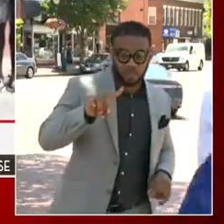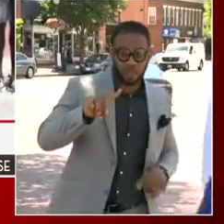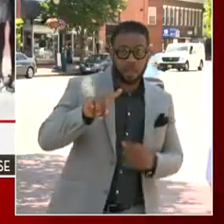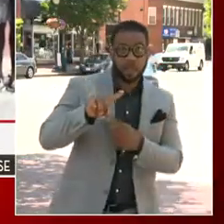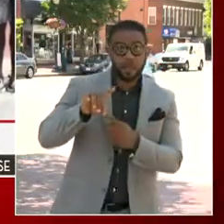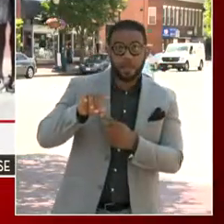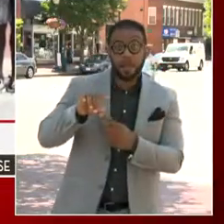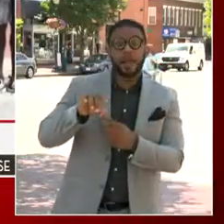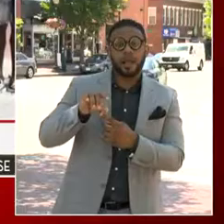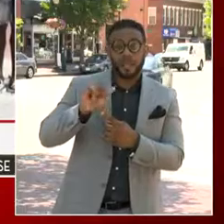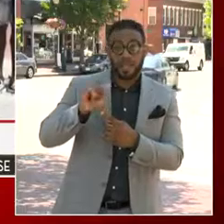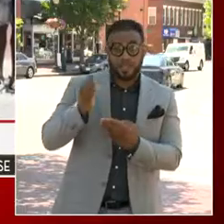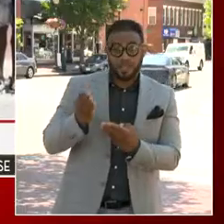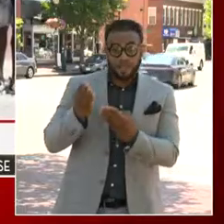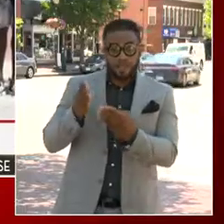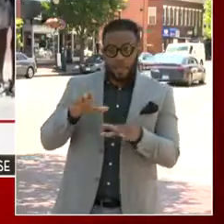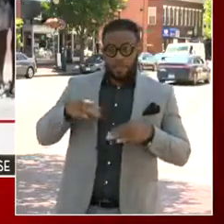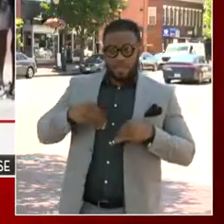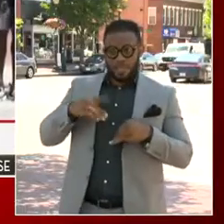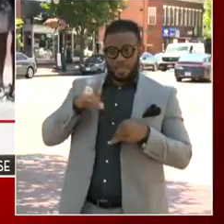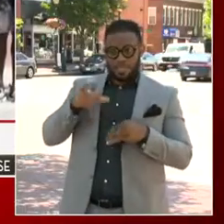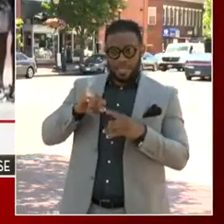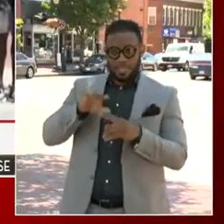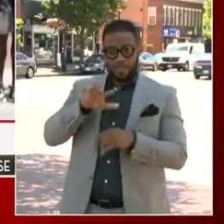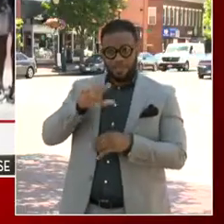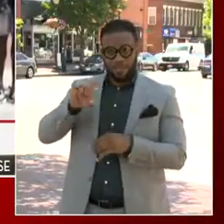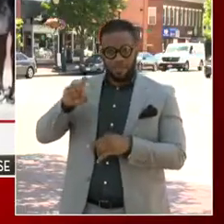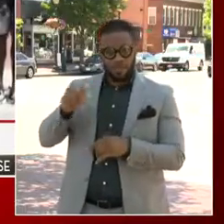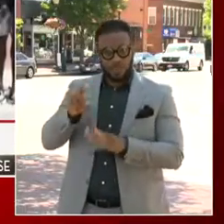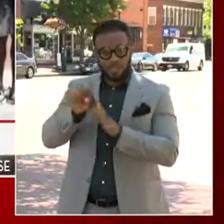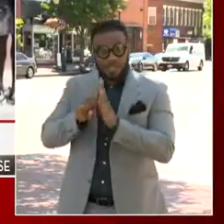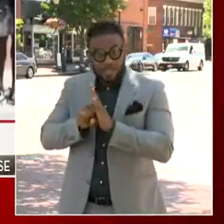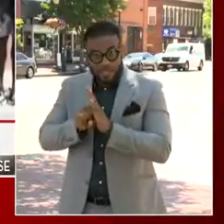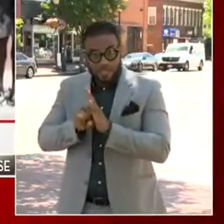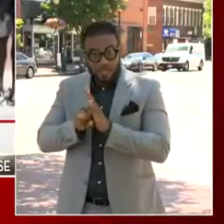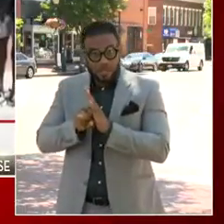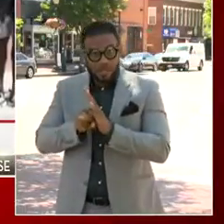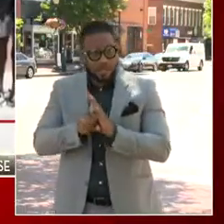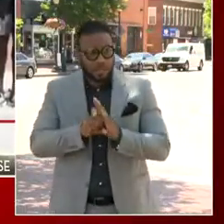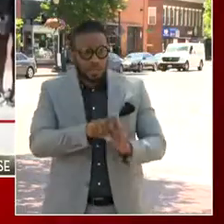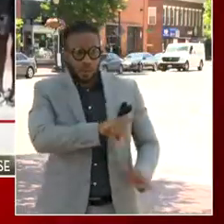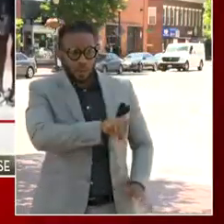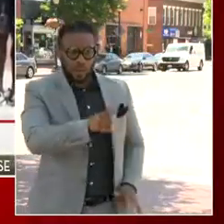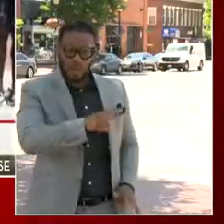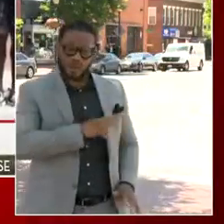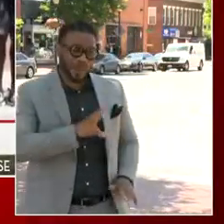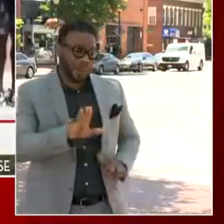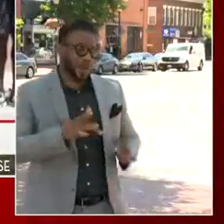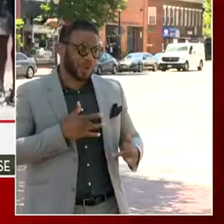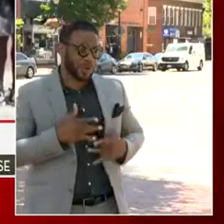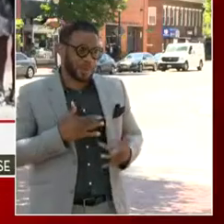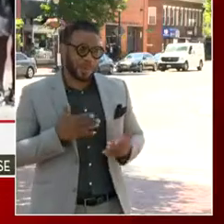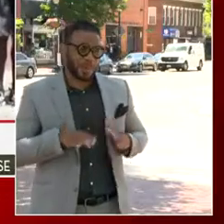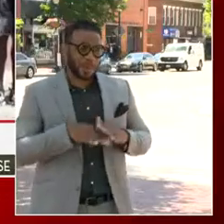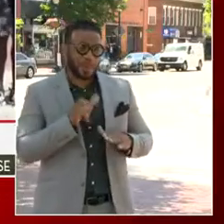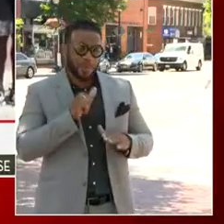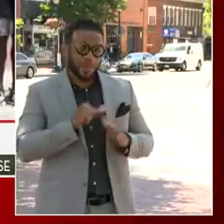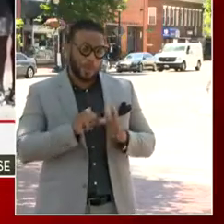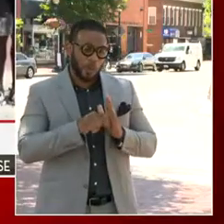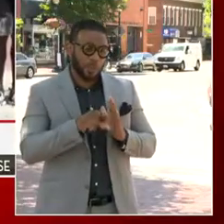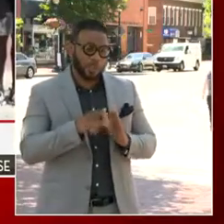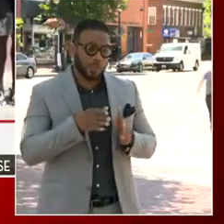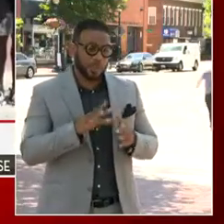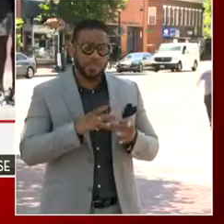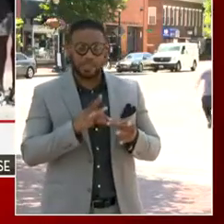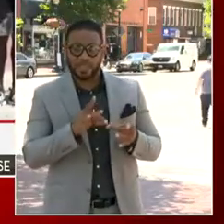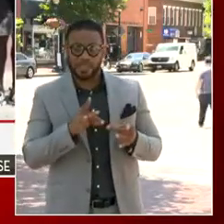will admit D.C. as the 51st state. So just finally on this, Mayor, so you're concerned basically that maybe people were pushing this as a way